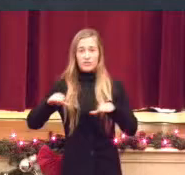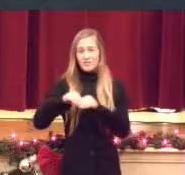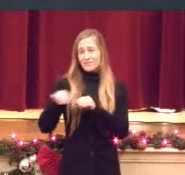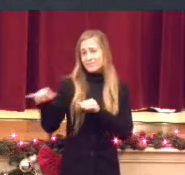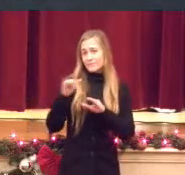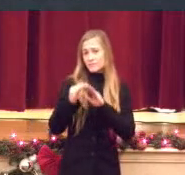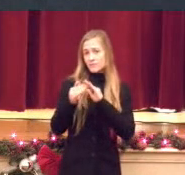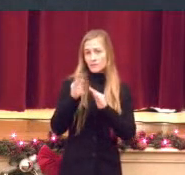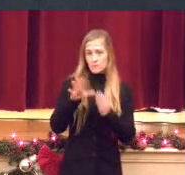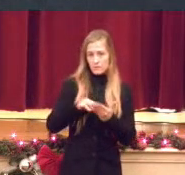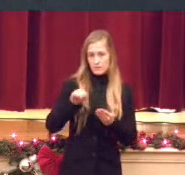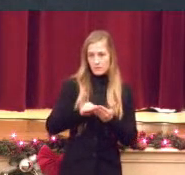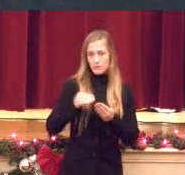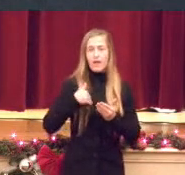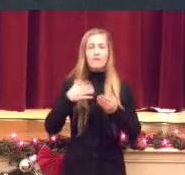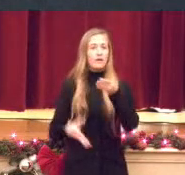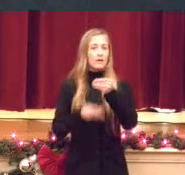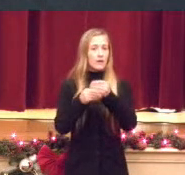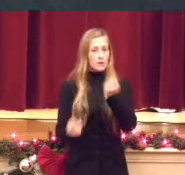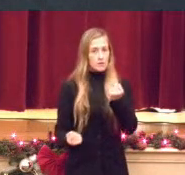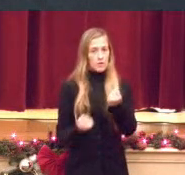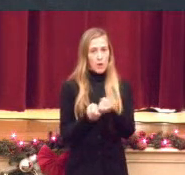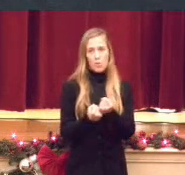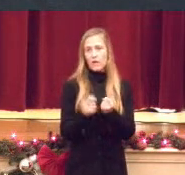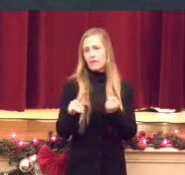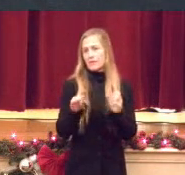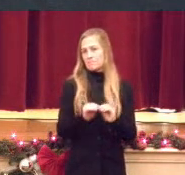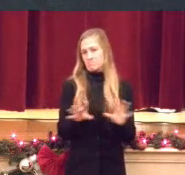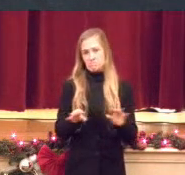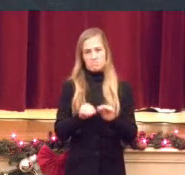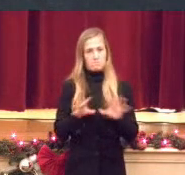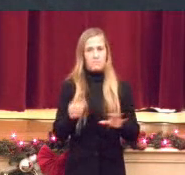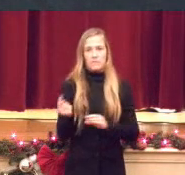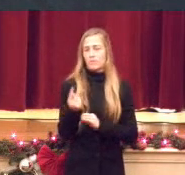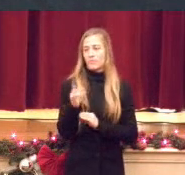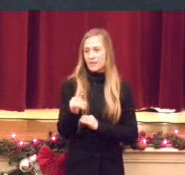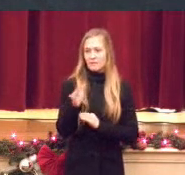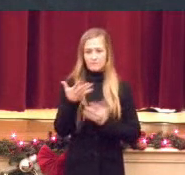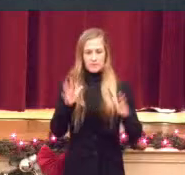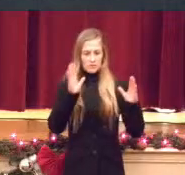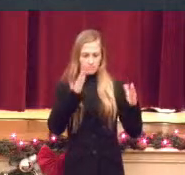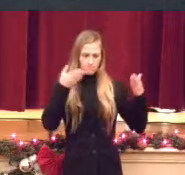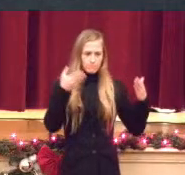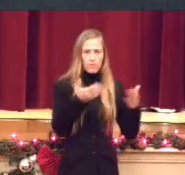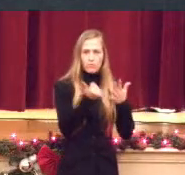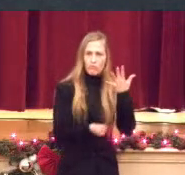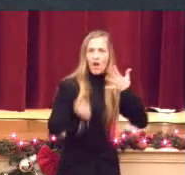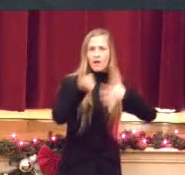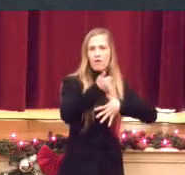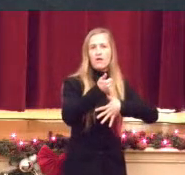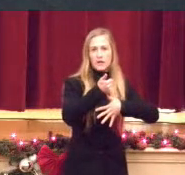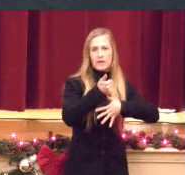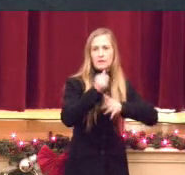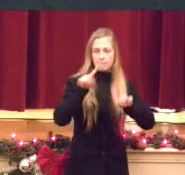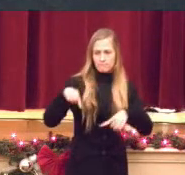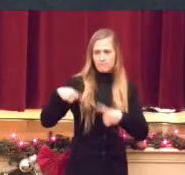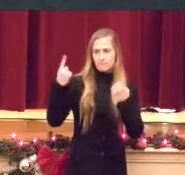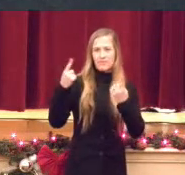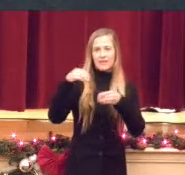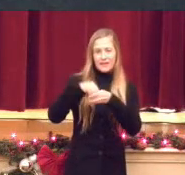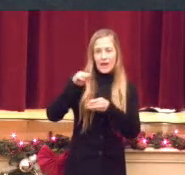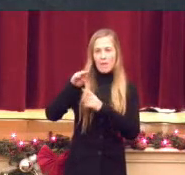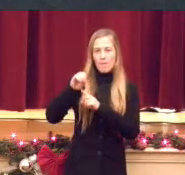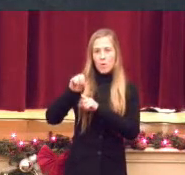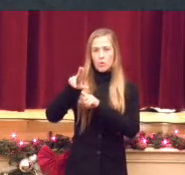so having those additional supports is clearly something that has been a focus of ours in our MOU with the Christina